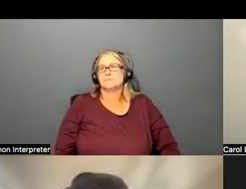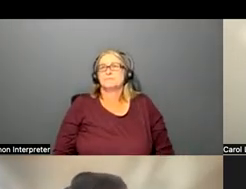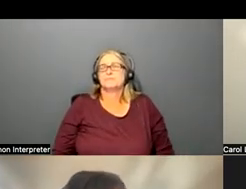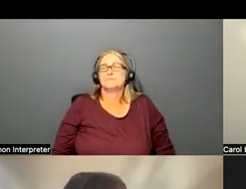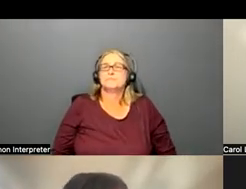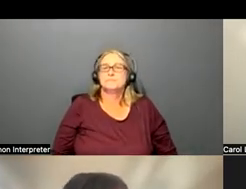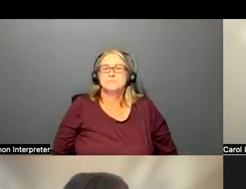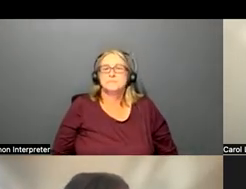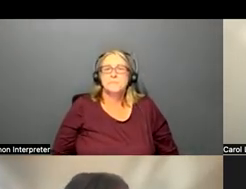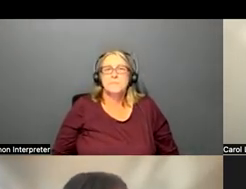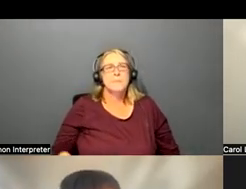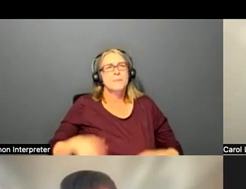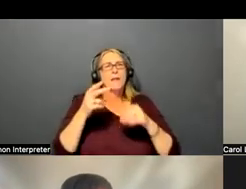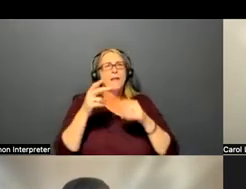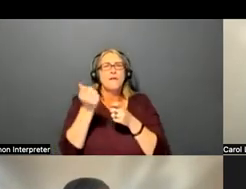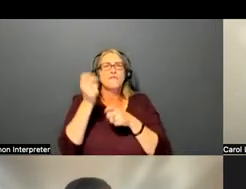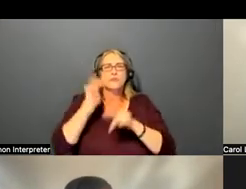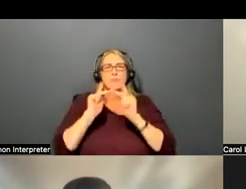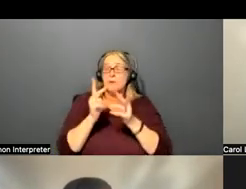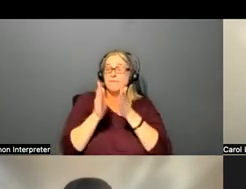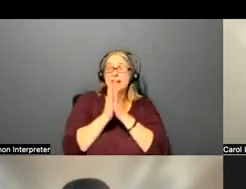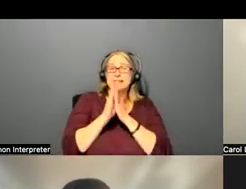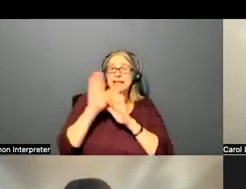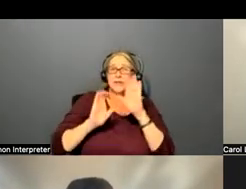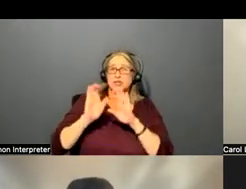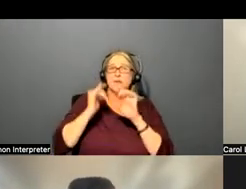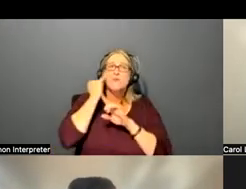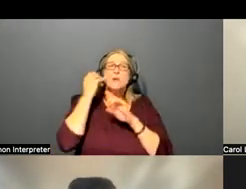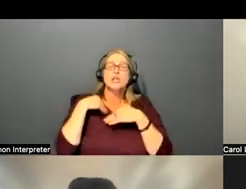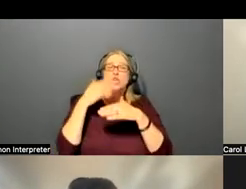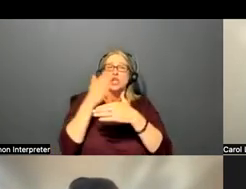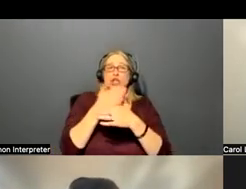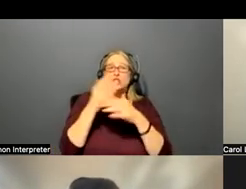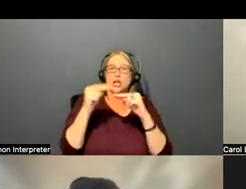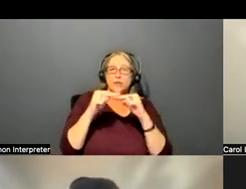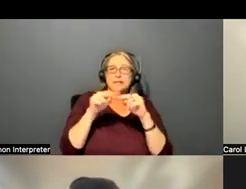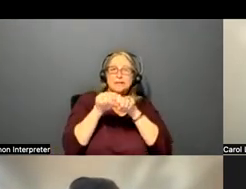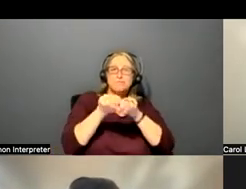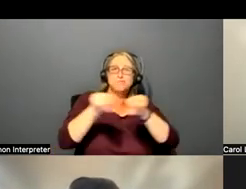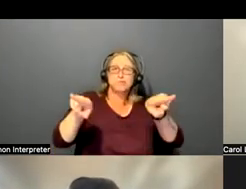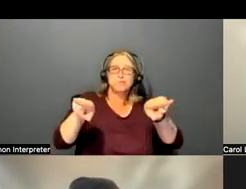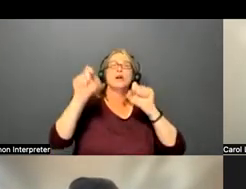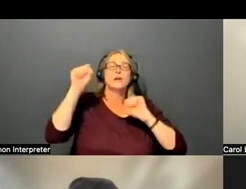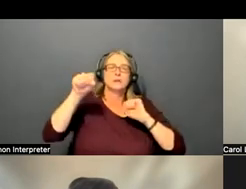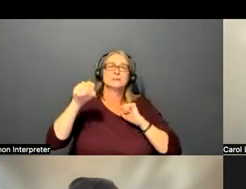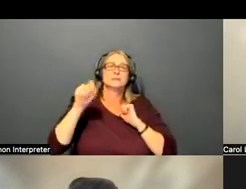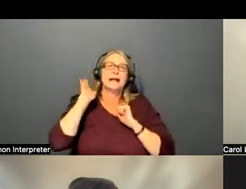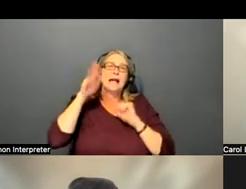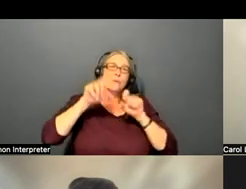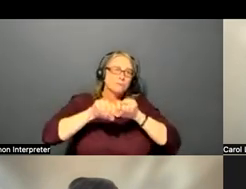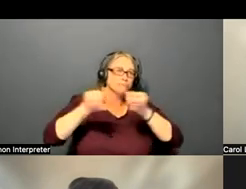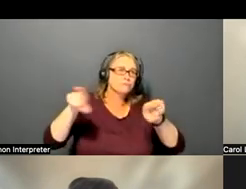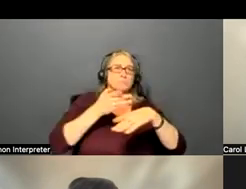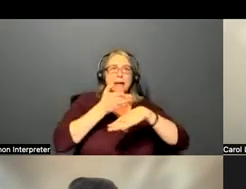And yes, a couple of people have asked in the chat if we can share the slides, and we will. I will be sure to send these out